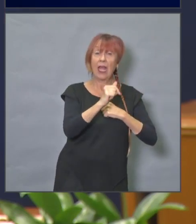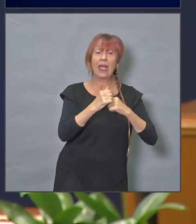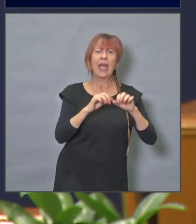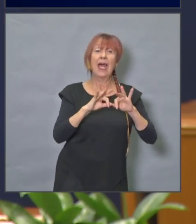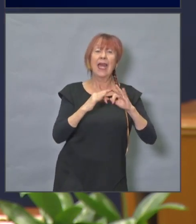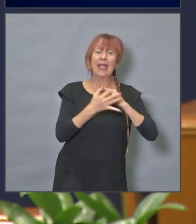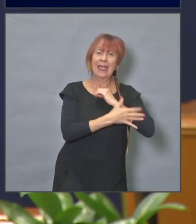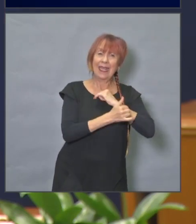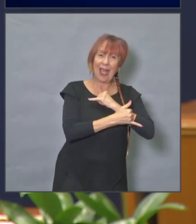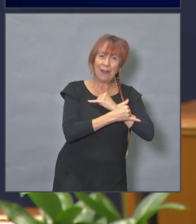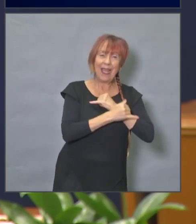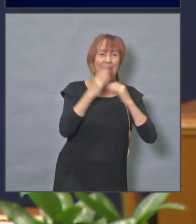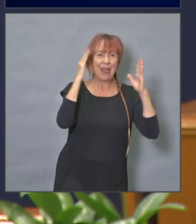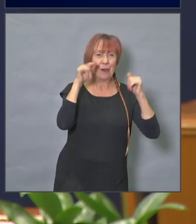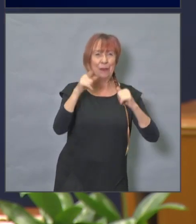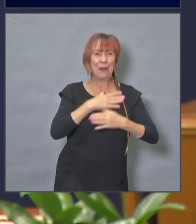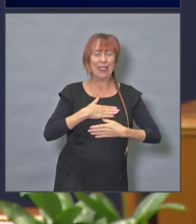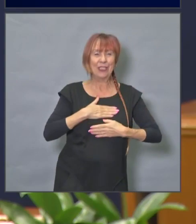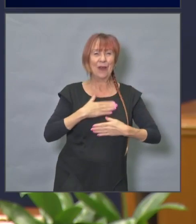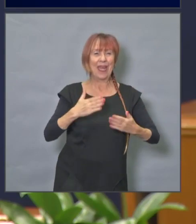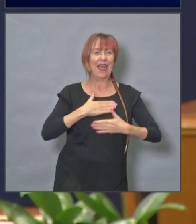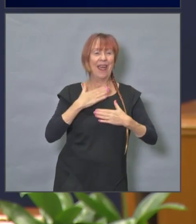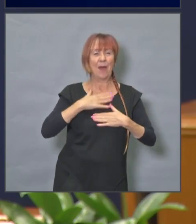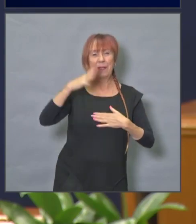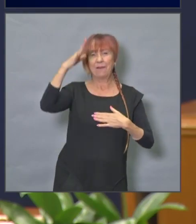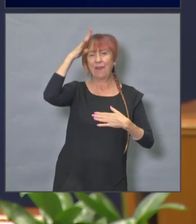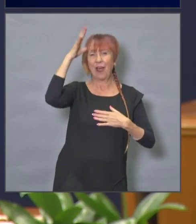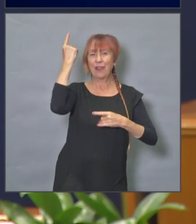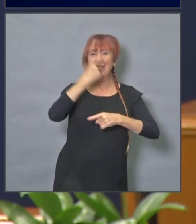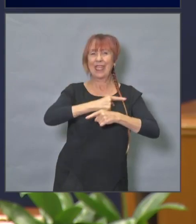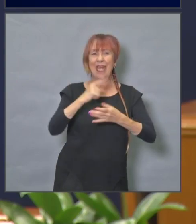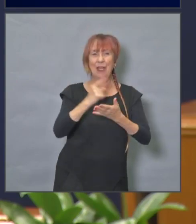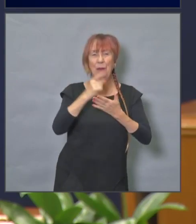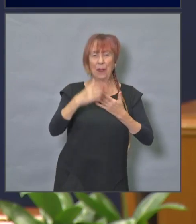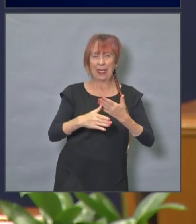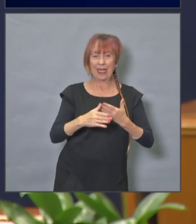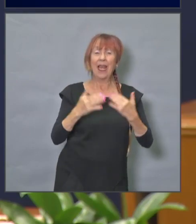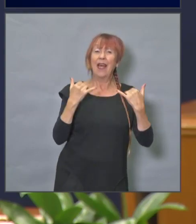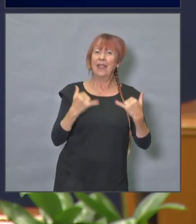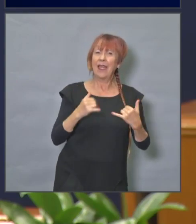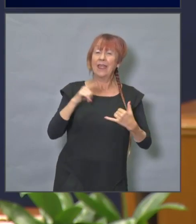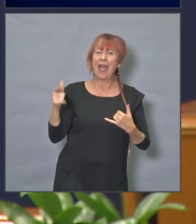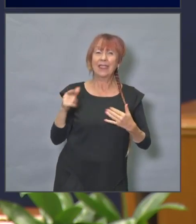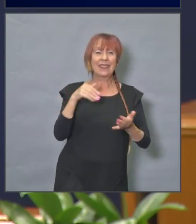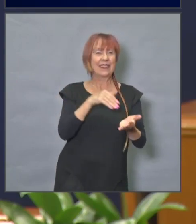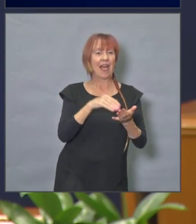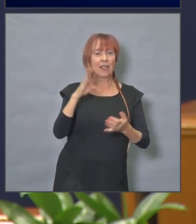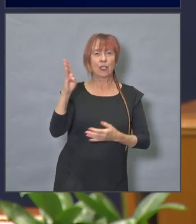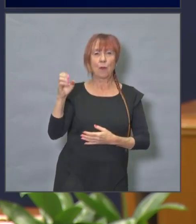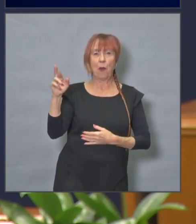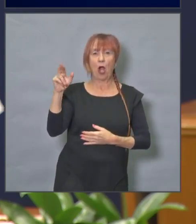enjoy a happy Father's Day weekend. With that, I would like to invite Dr. Barbara Ferrer. Thank you.